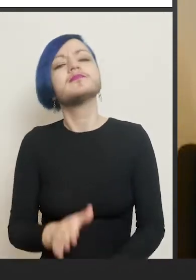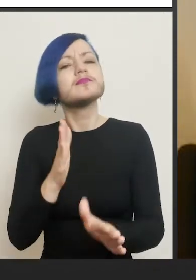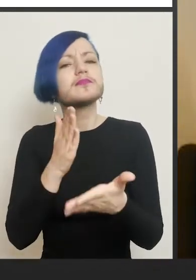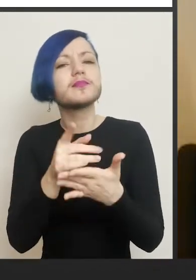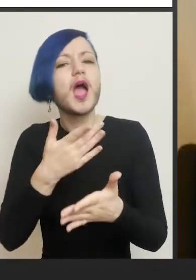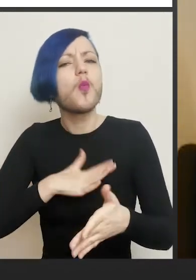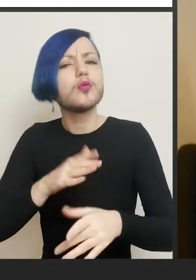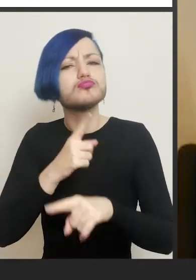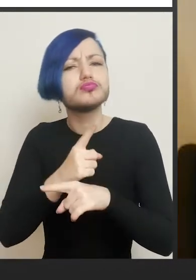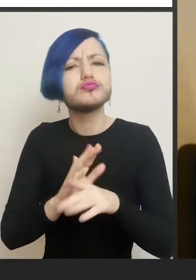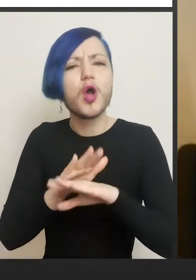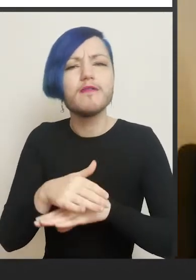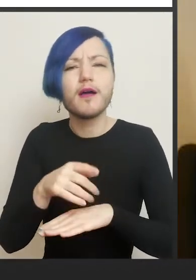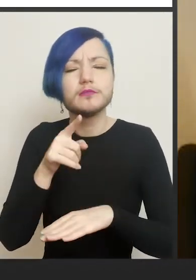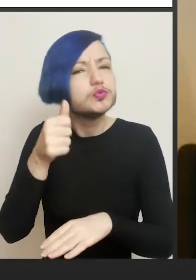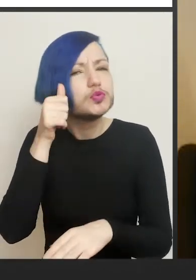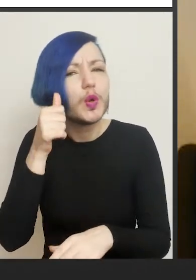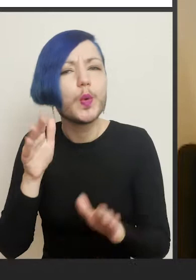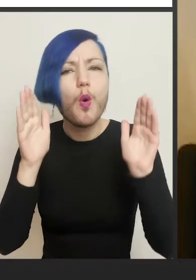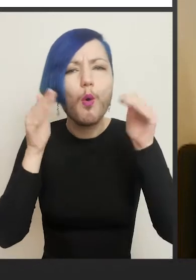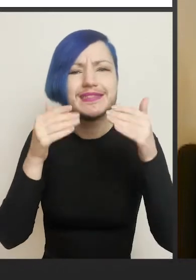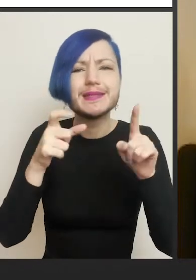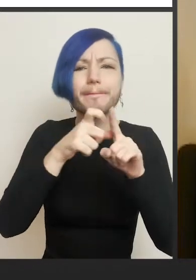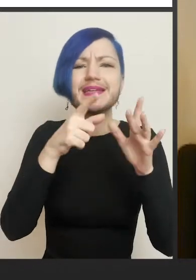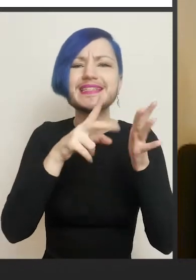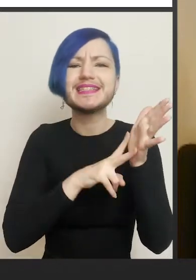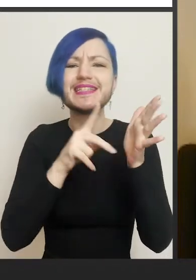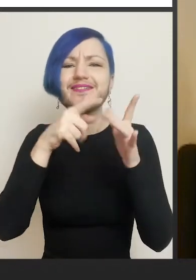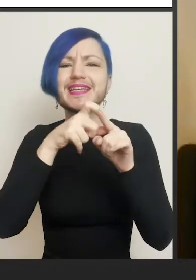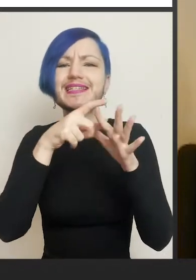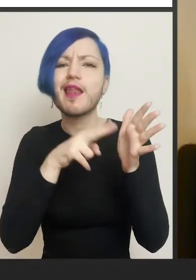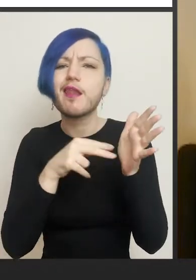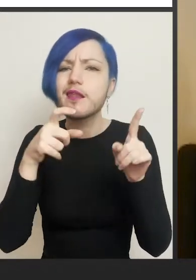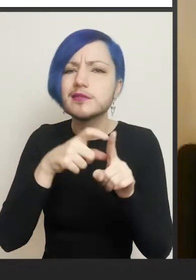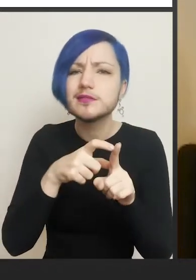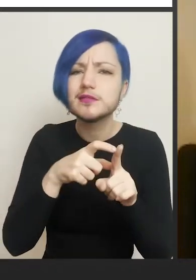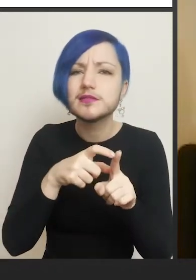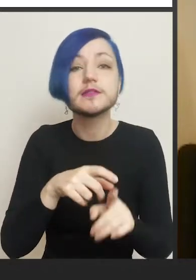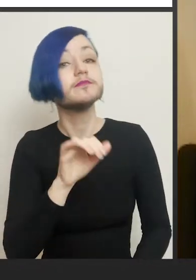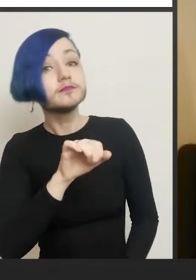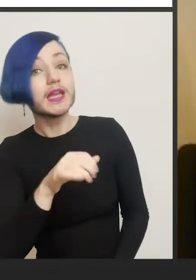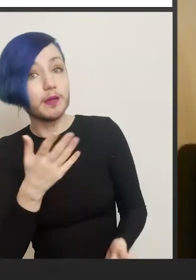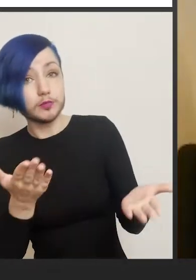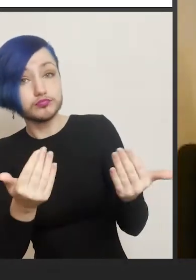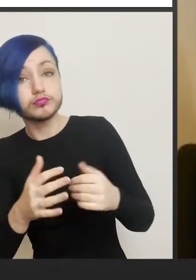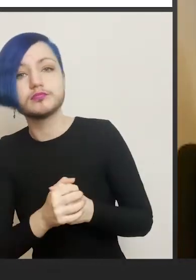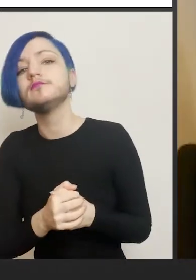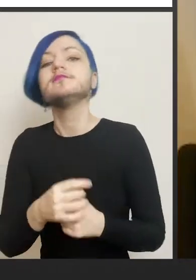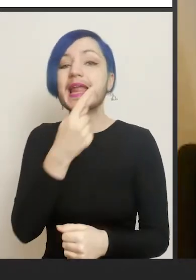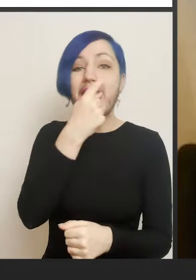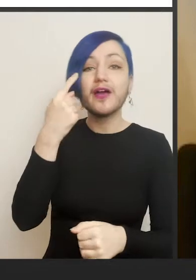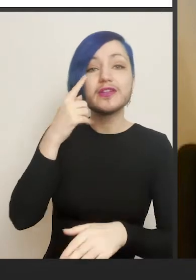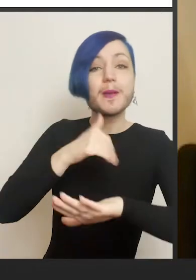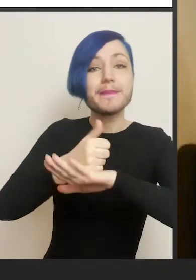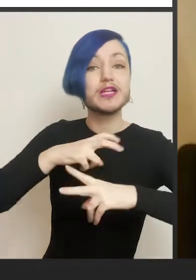Actually, I want to tell you about I don't know if you've heard of the autism dividend. Yeah, but go on. Do. Yeah, it's